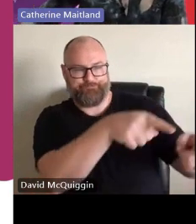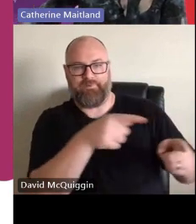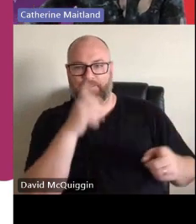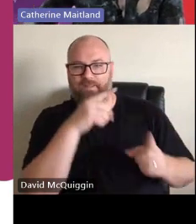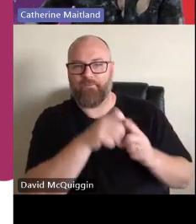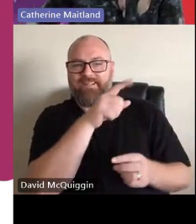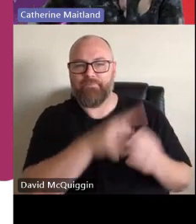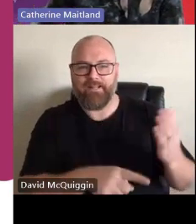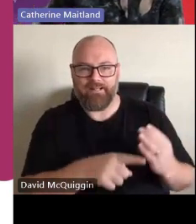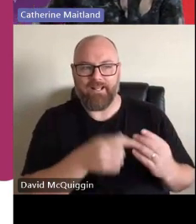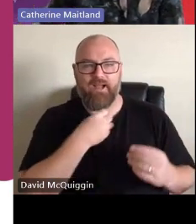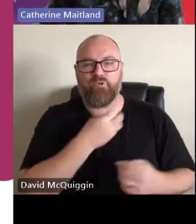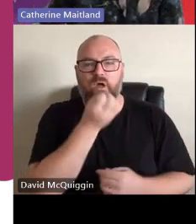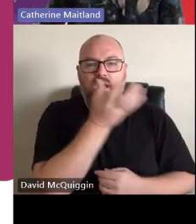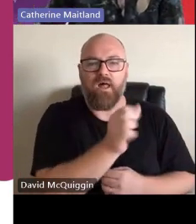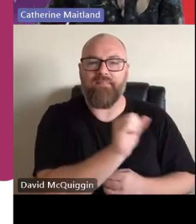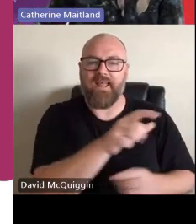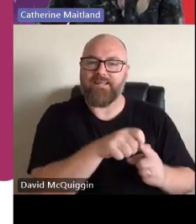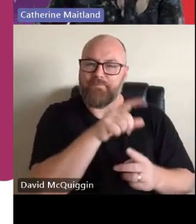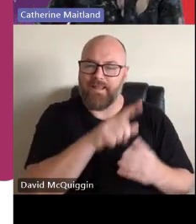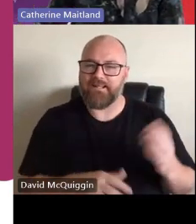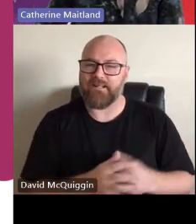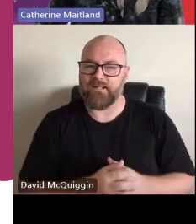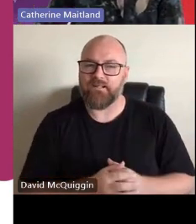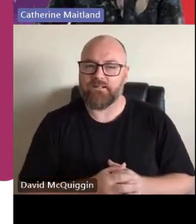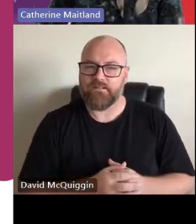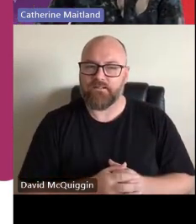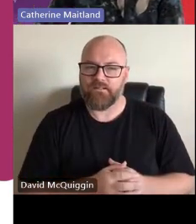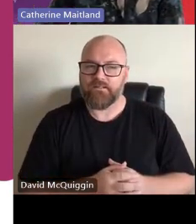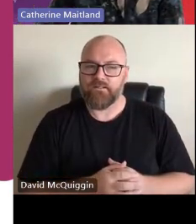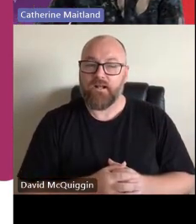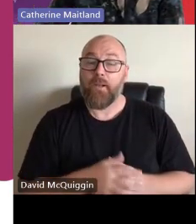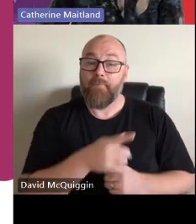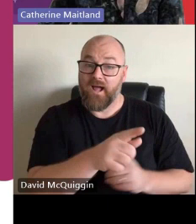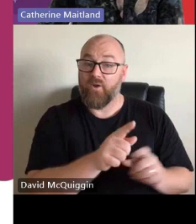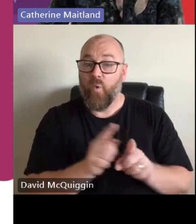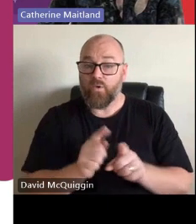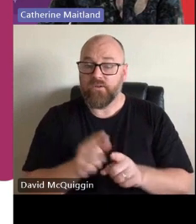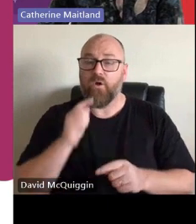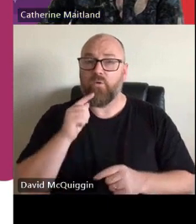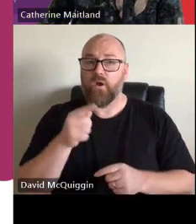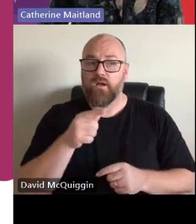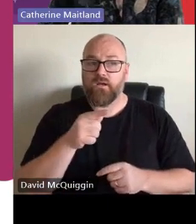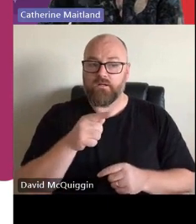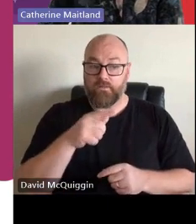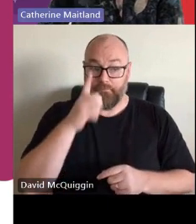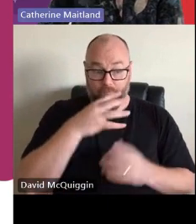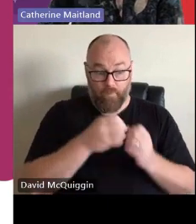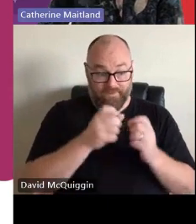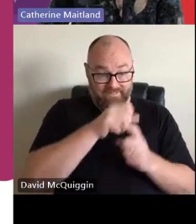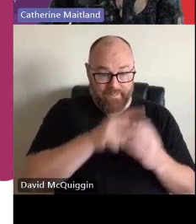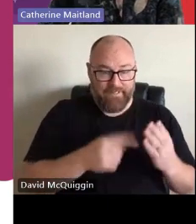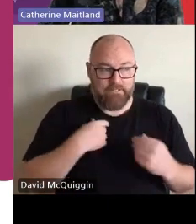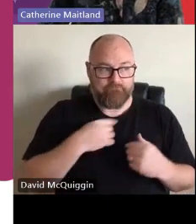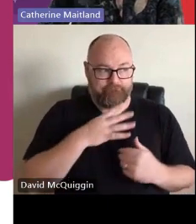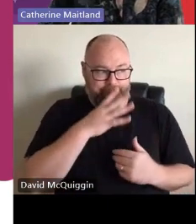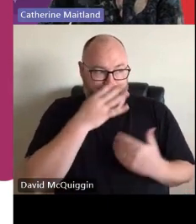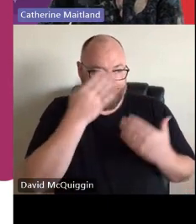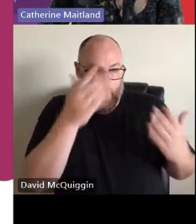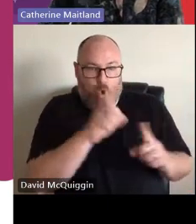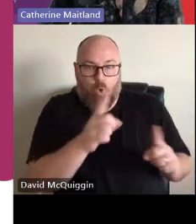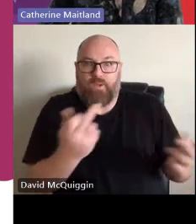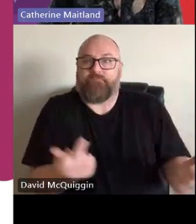needs or disclose their disability, although they often lack awareness of the supports available. And the